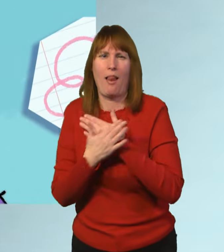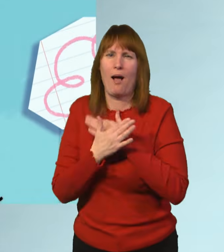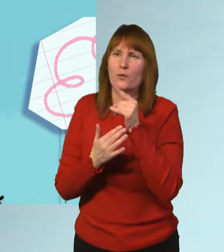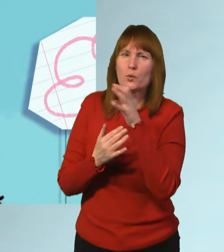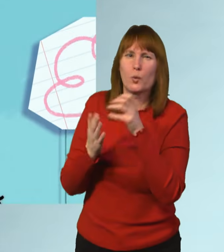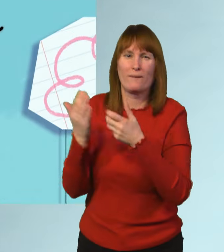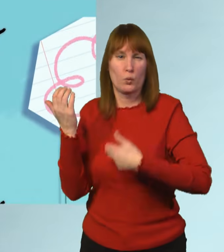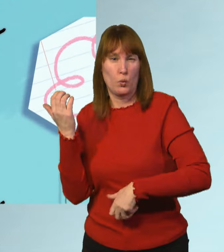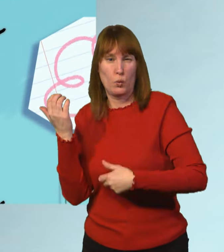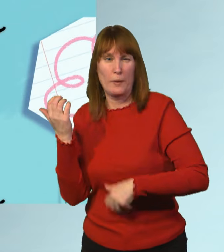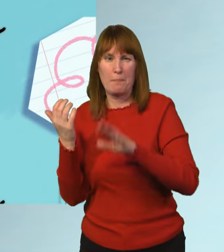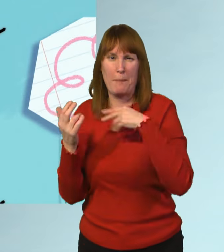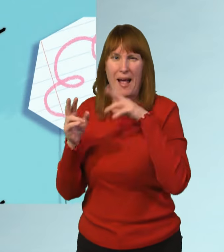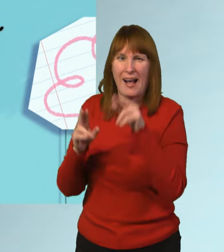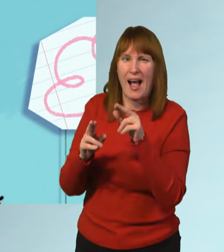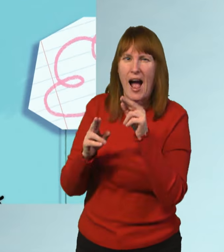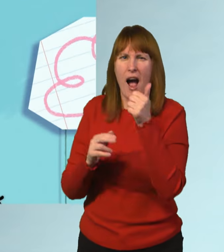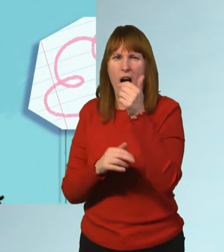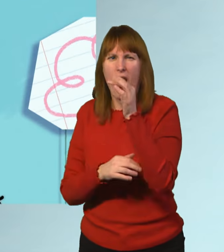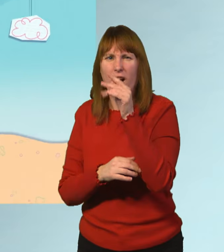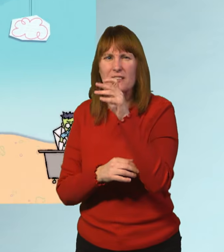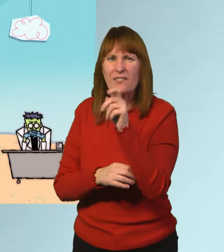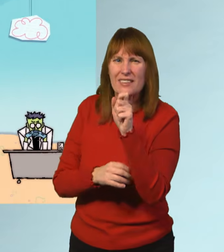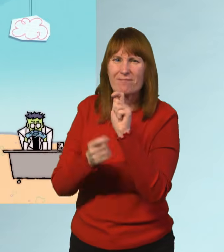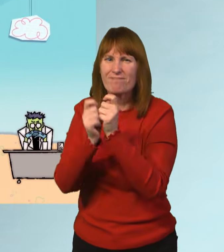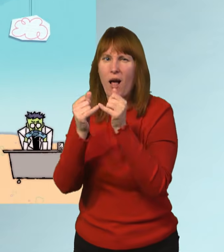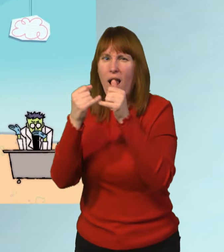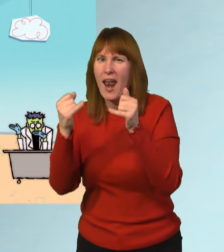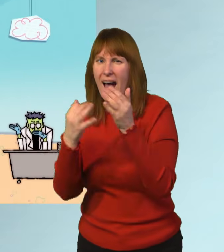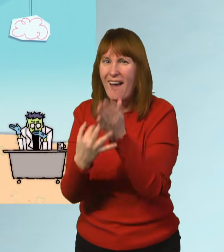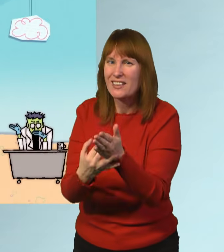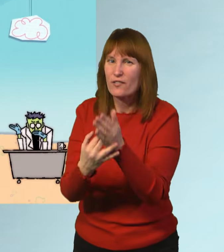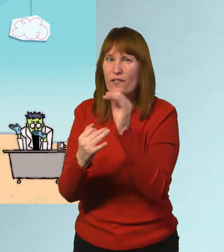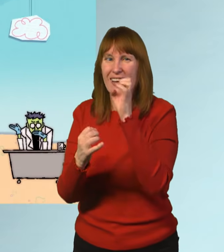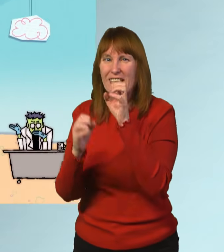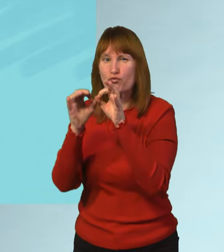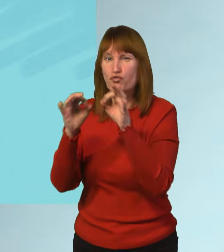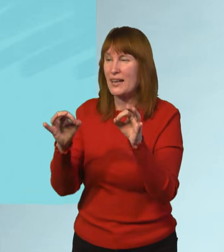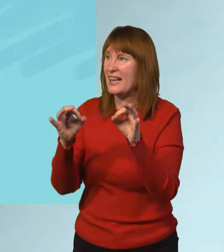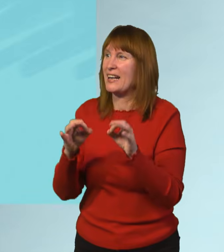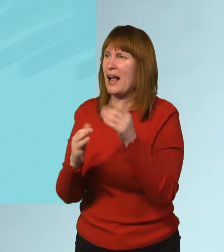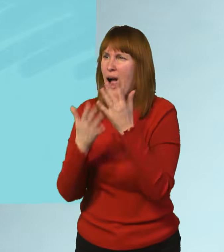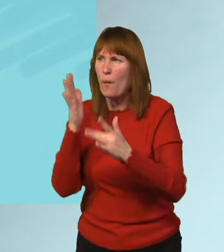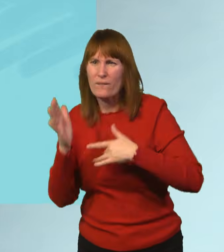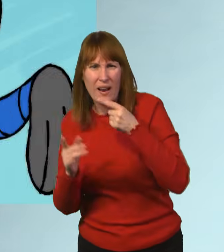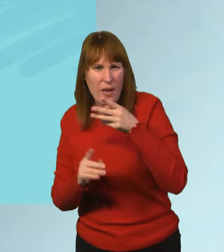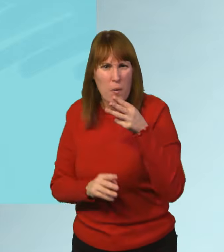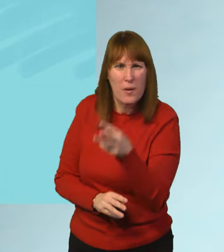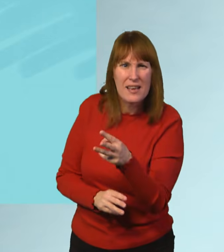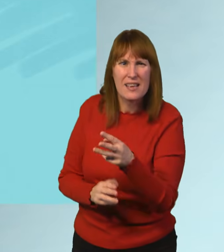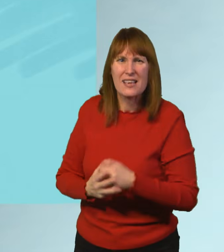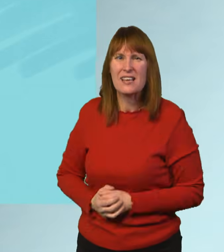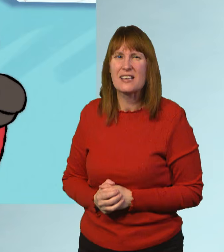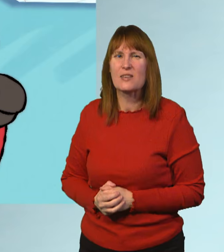I could be the articulated online interface for E-strings. Do you all feel this way? Yes, I want to do